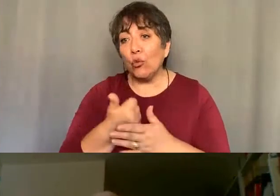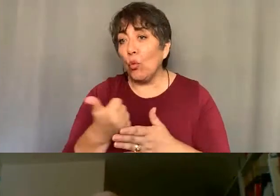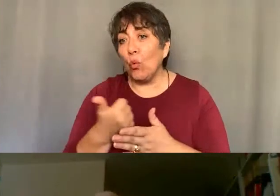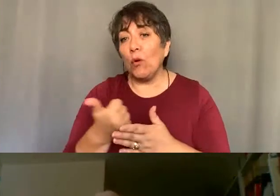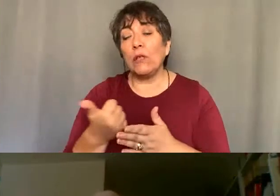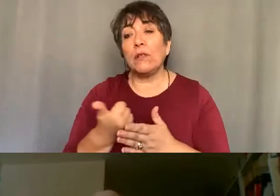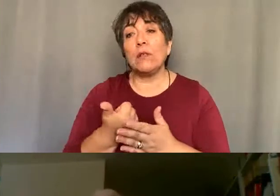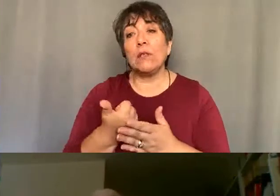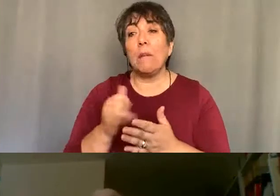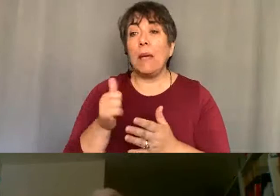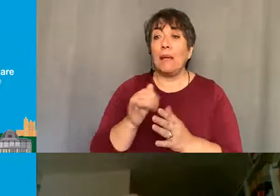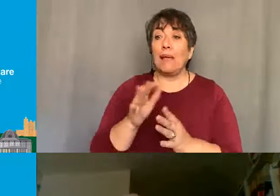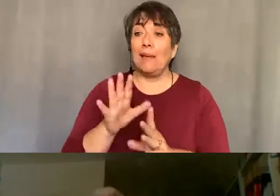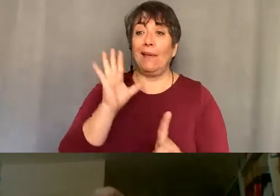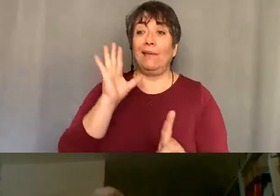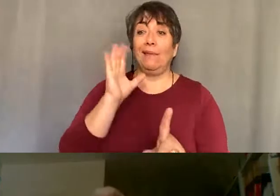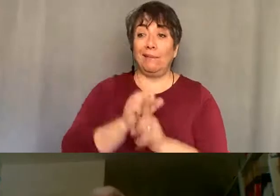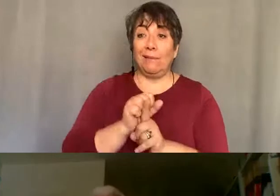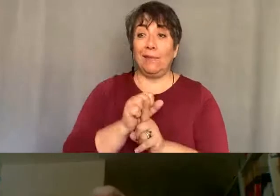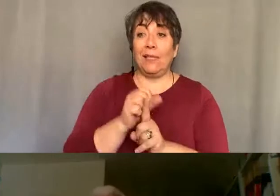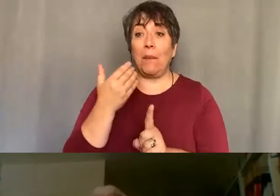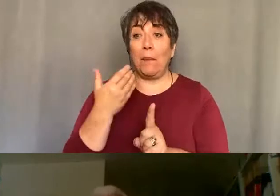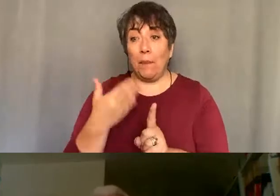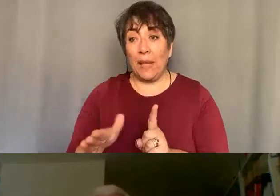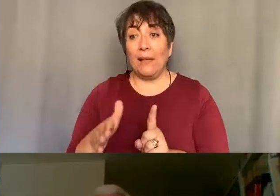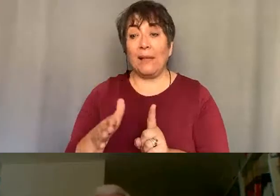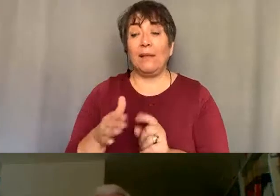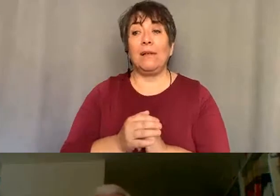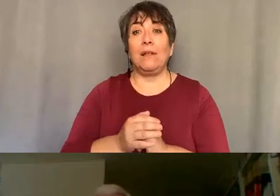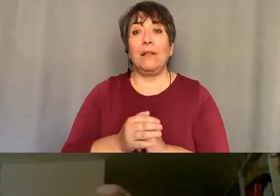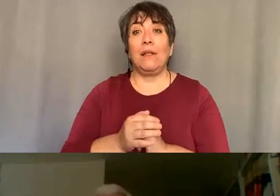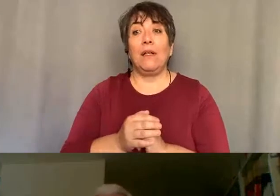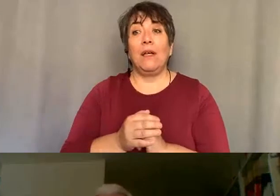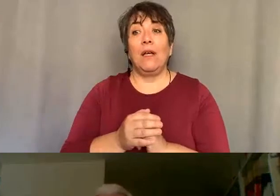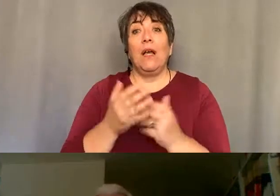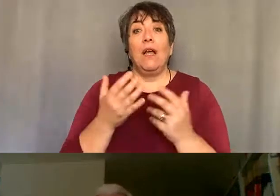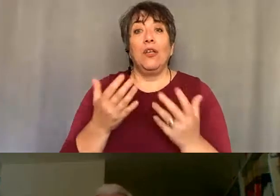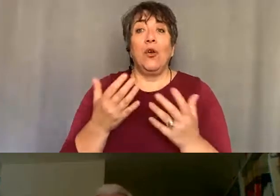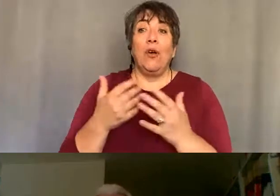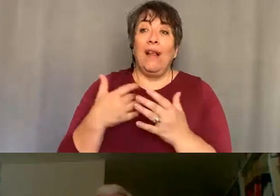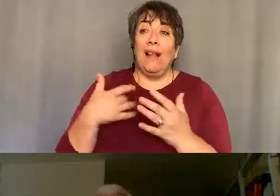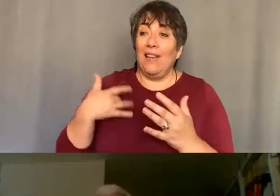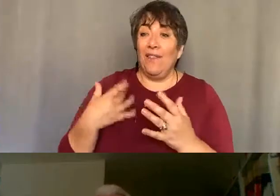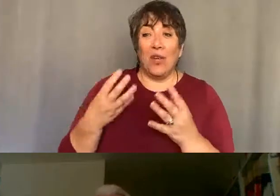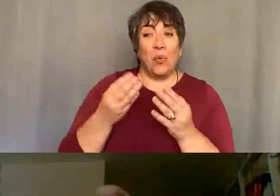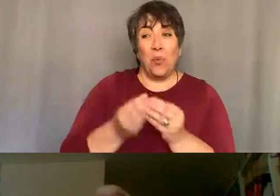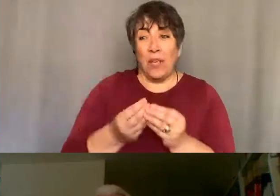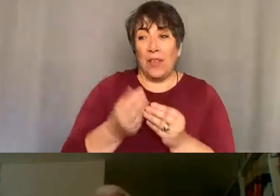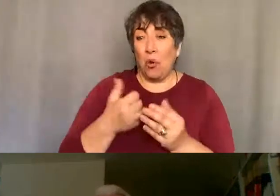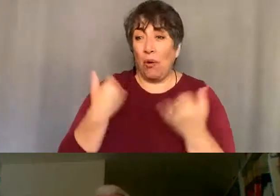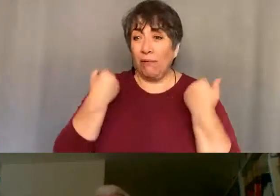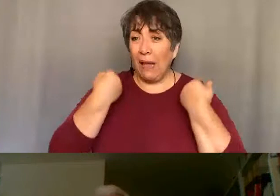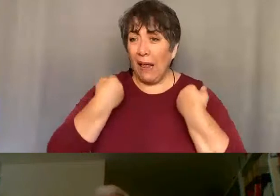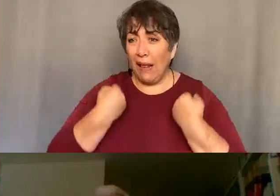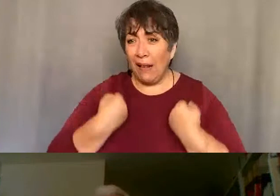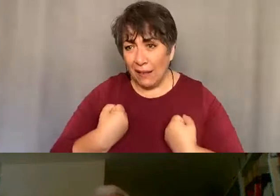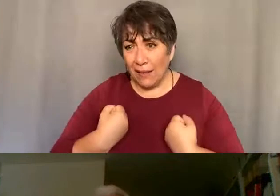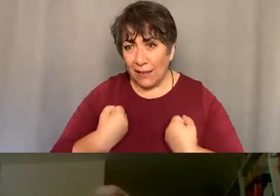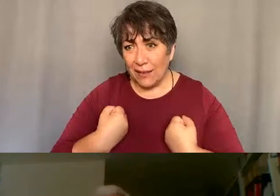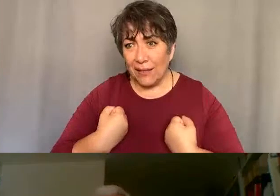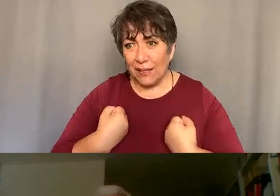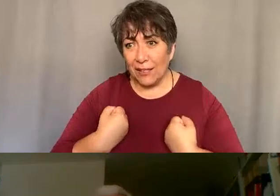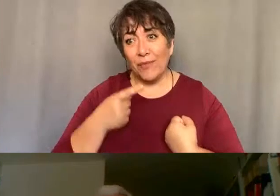had a diagnosis and you know what's going on, and you know, you're living with whatever condition it is, you have the